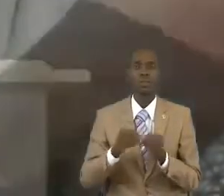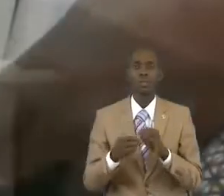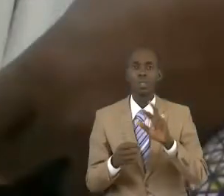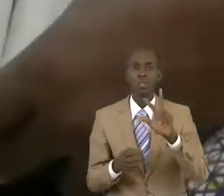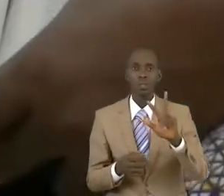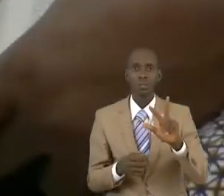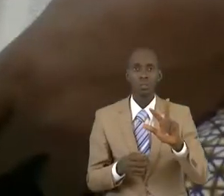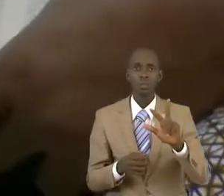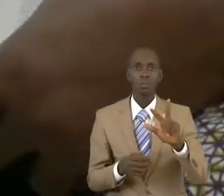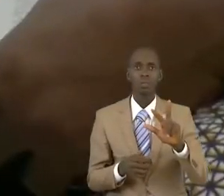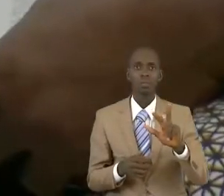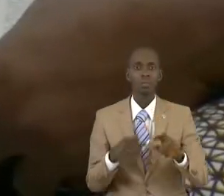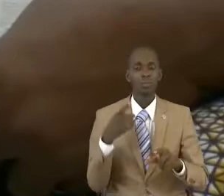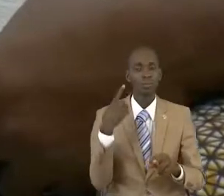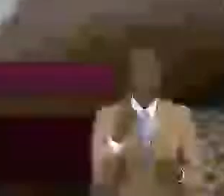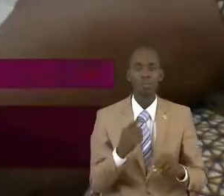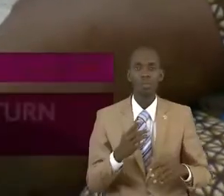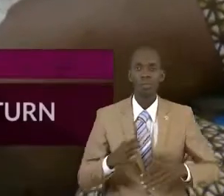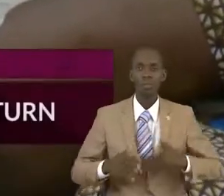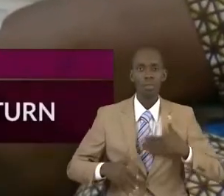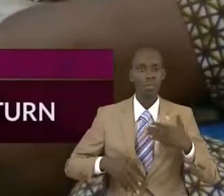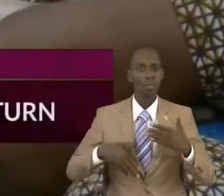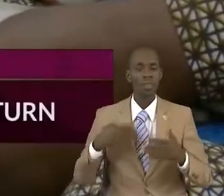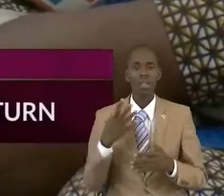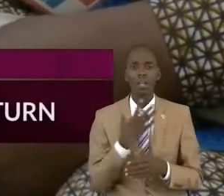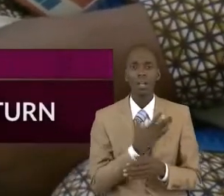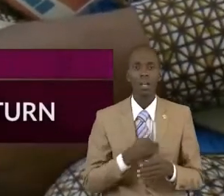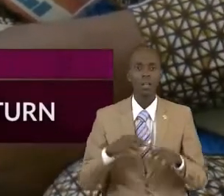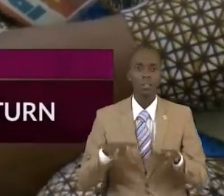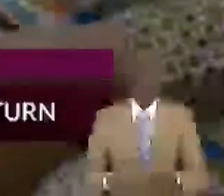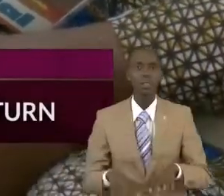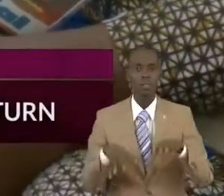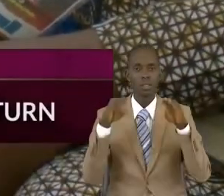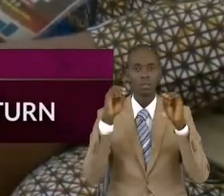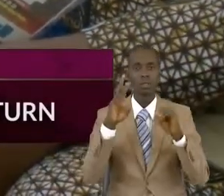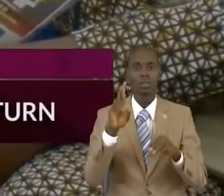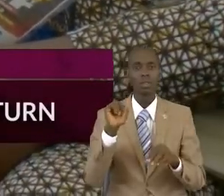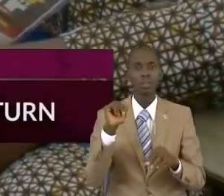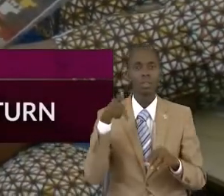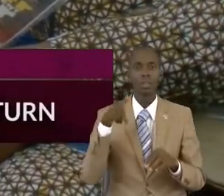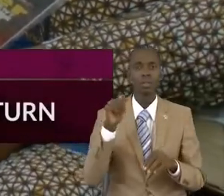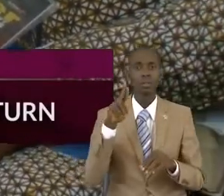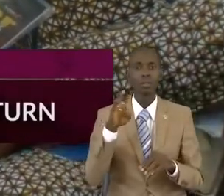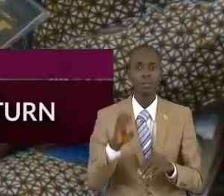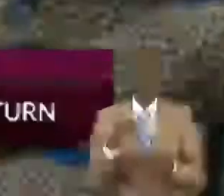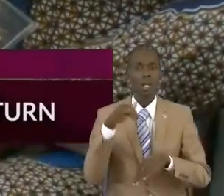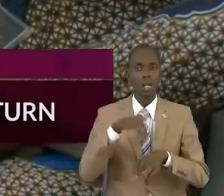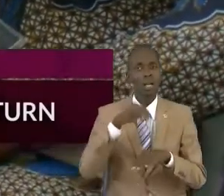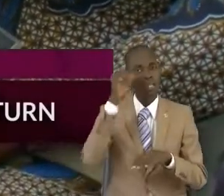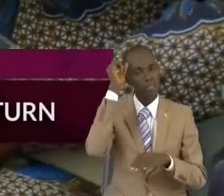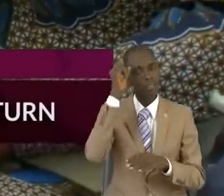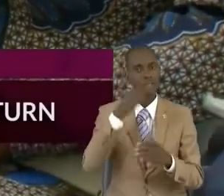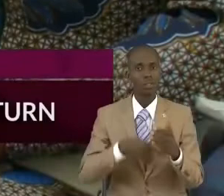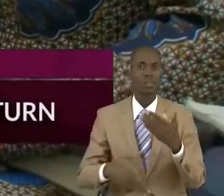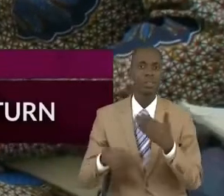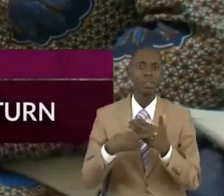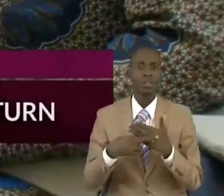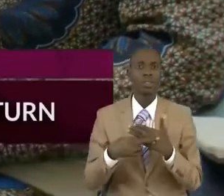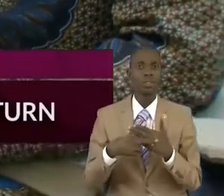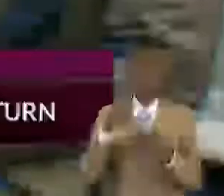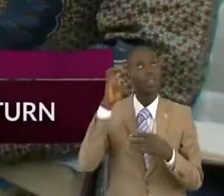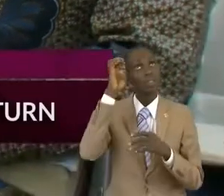the rejoicing and rapture at his return. He's gone to